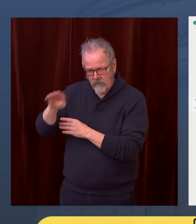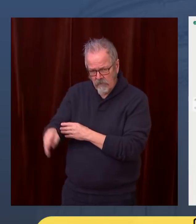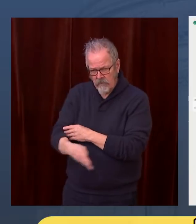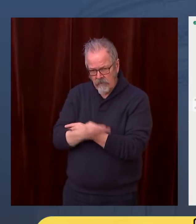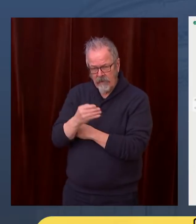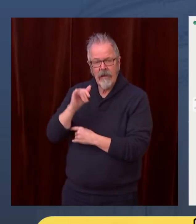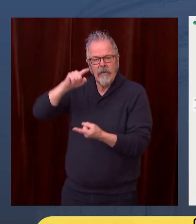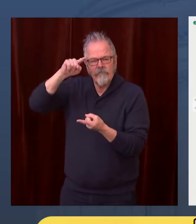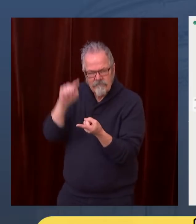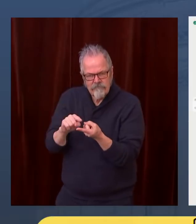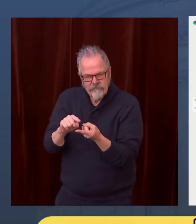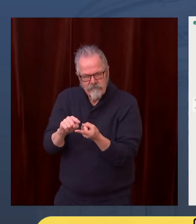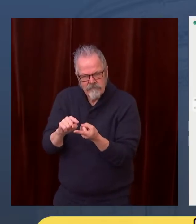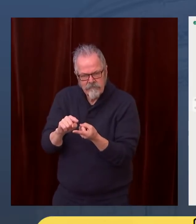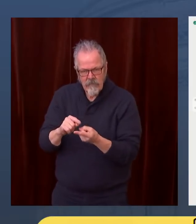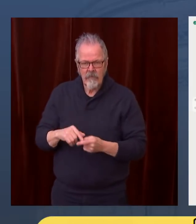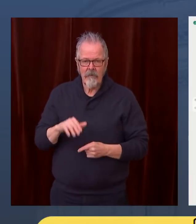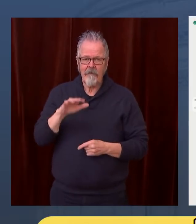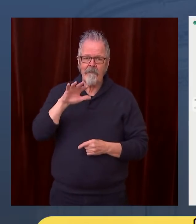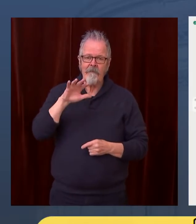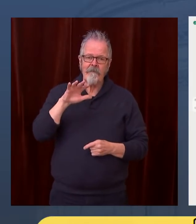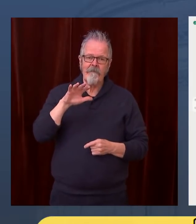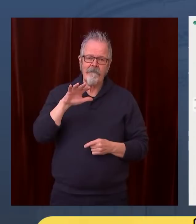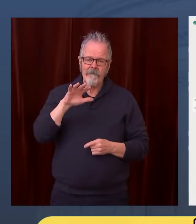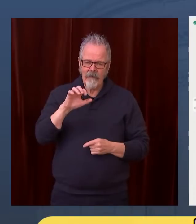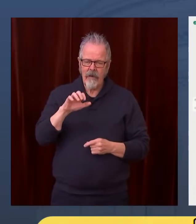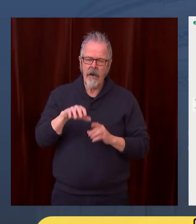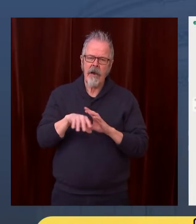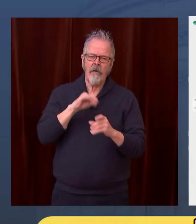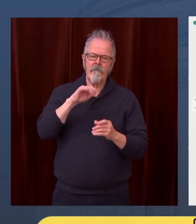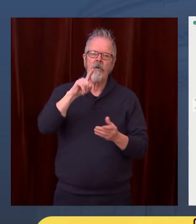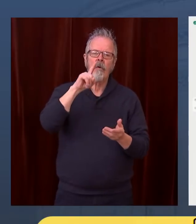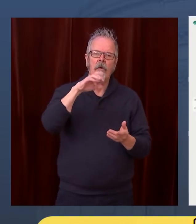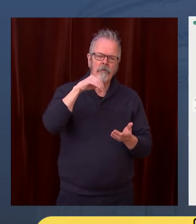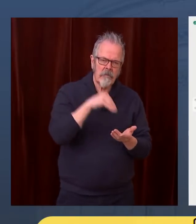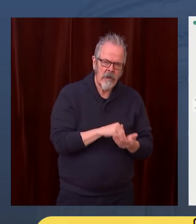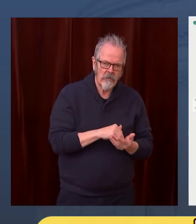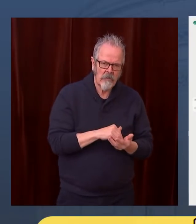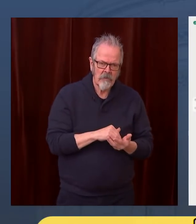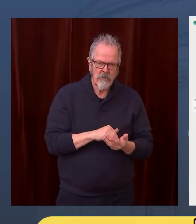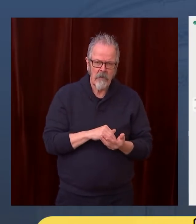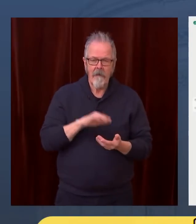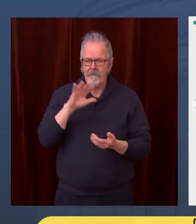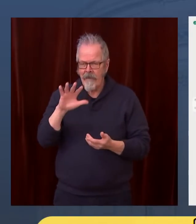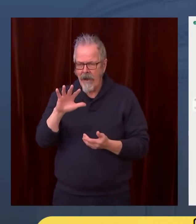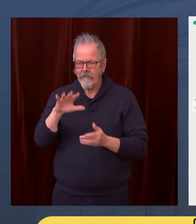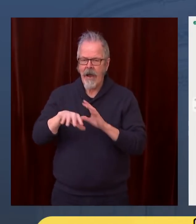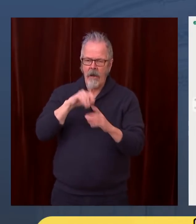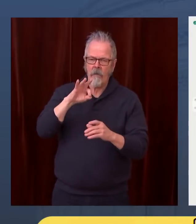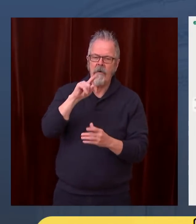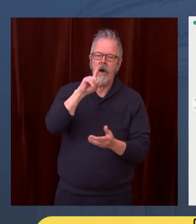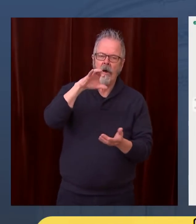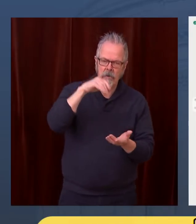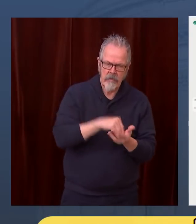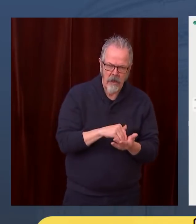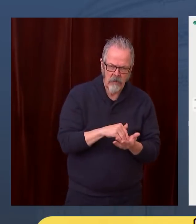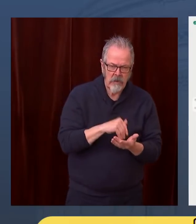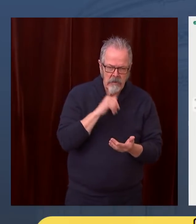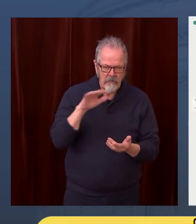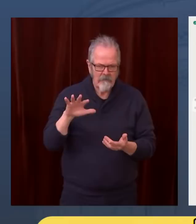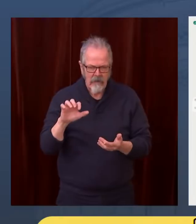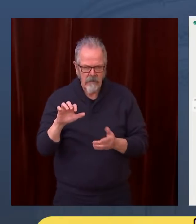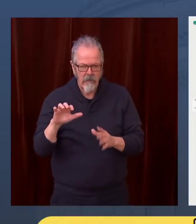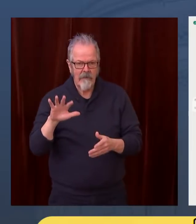per 100,000, because at that level, we have done a rigorous assessment. At that level